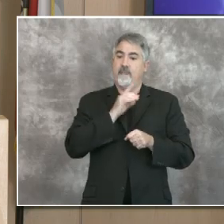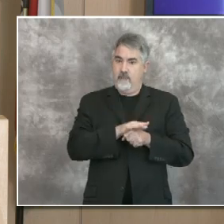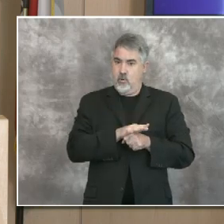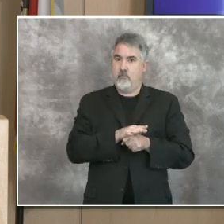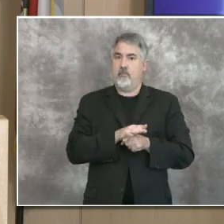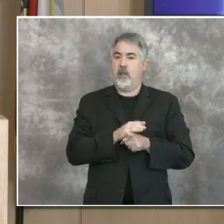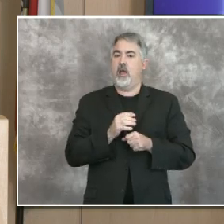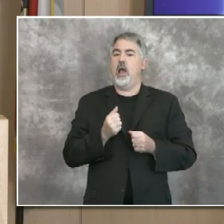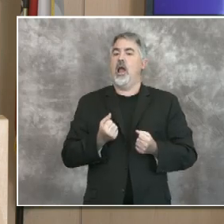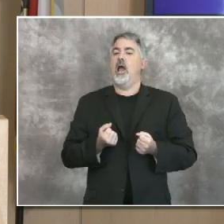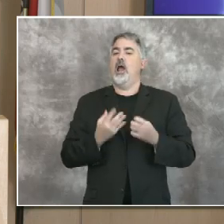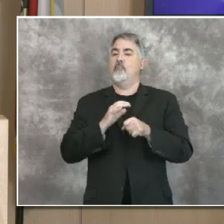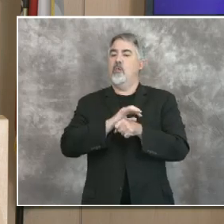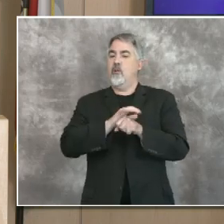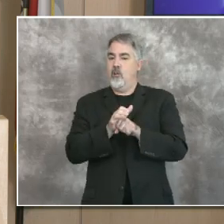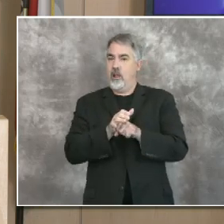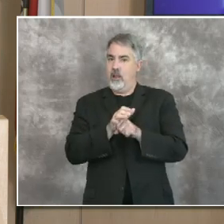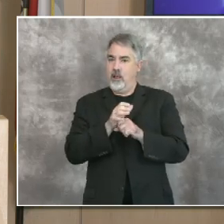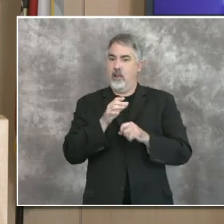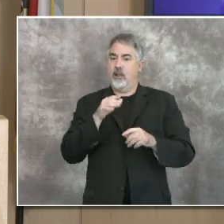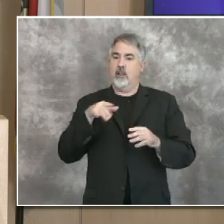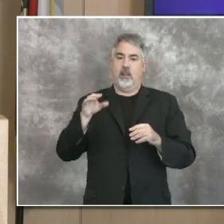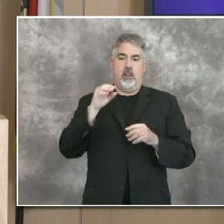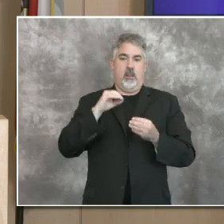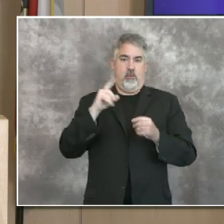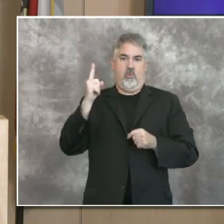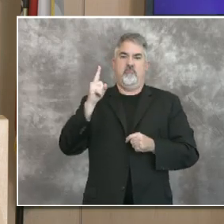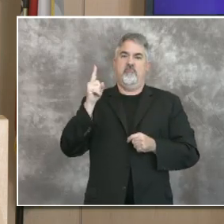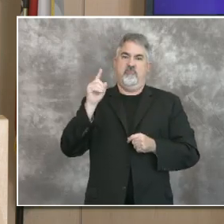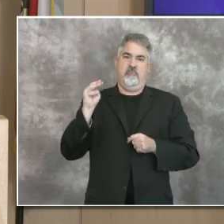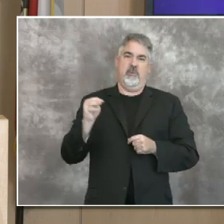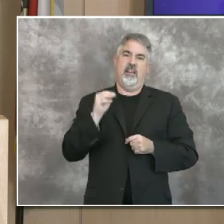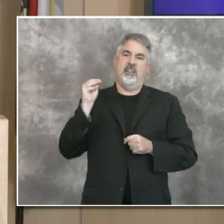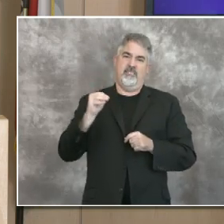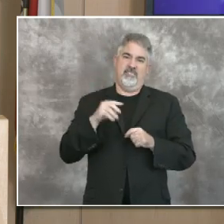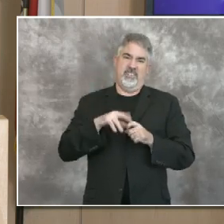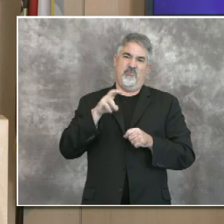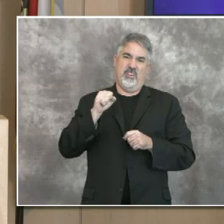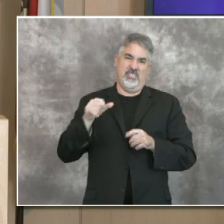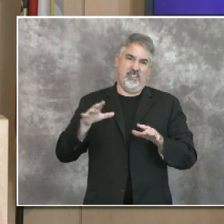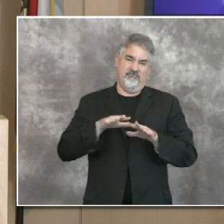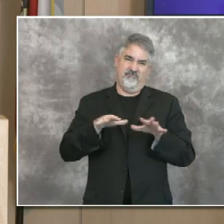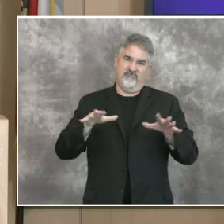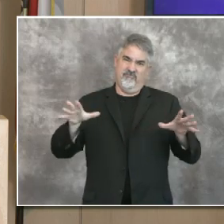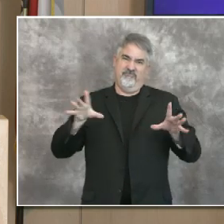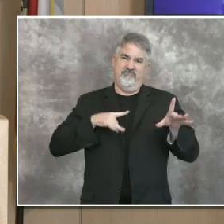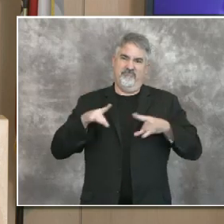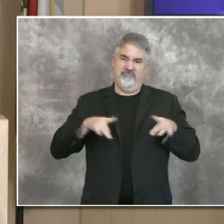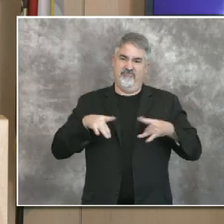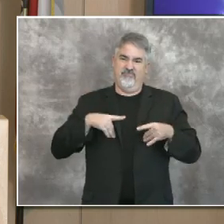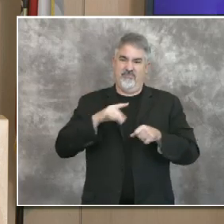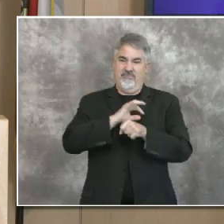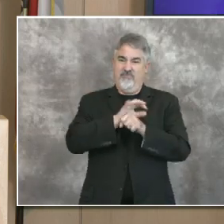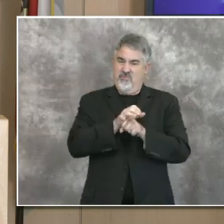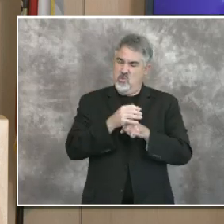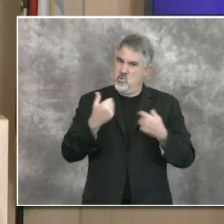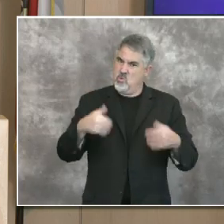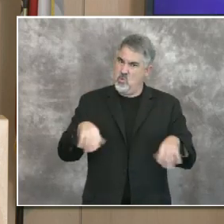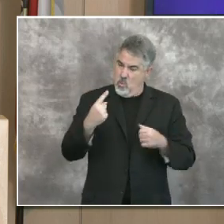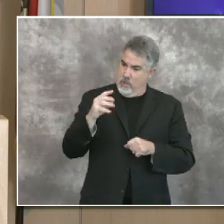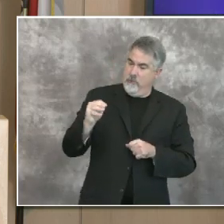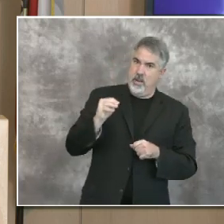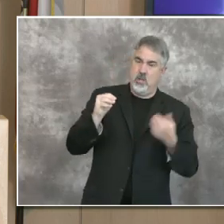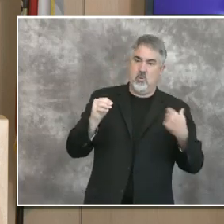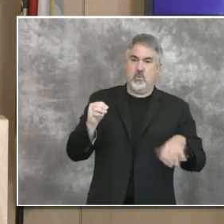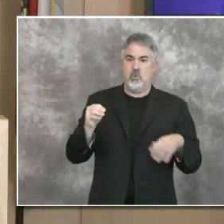COVID-19 cases topped 1 million in the United States. Think about that for a moment.